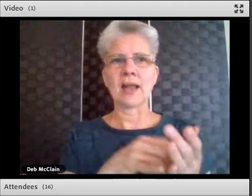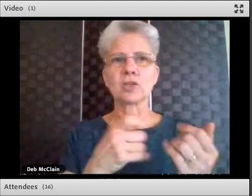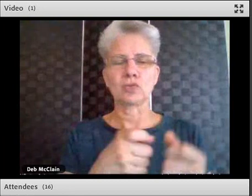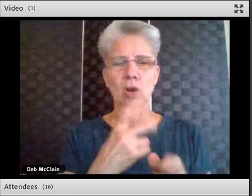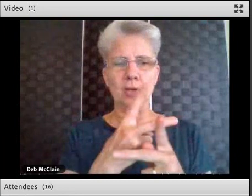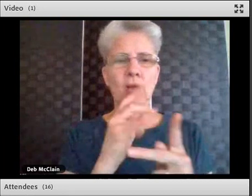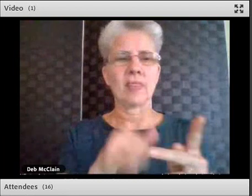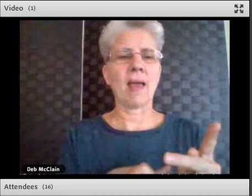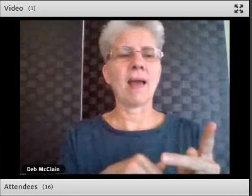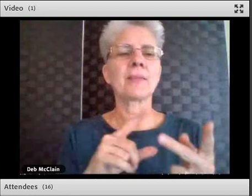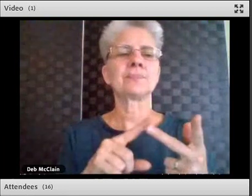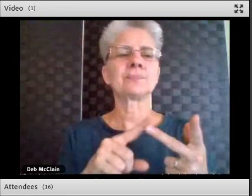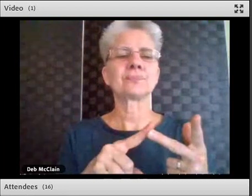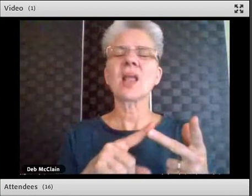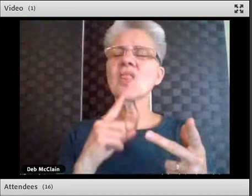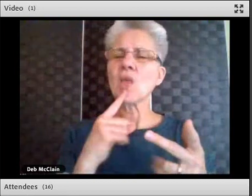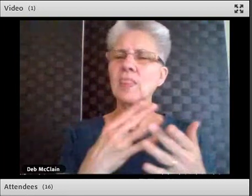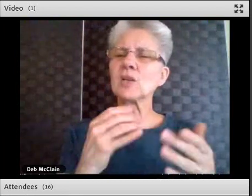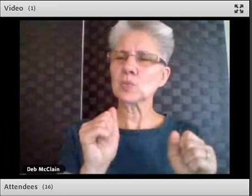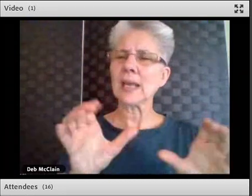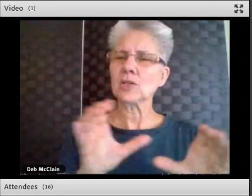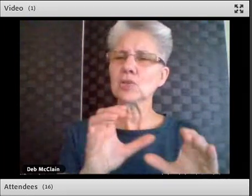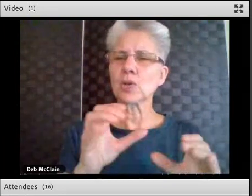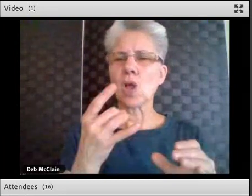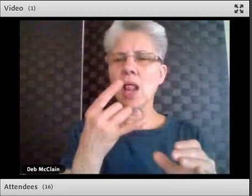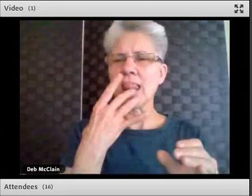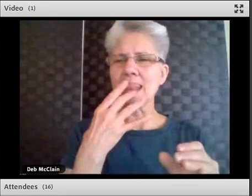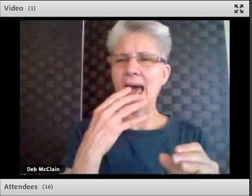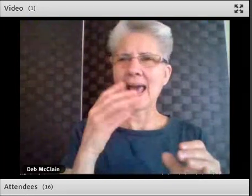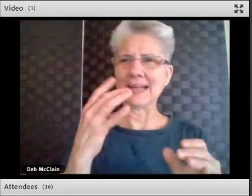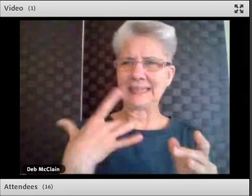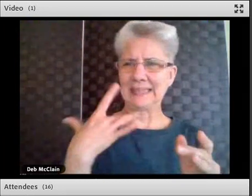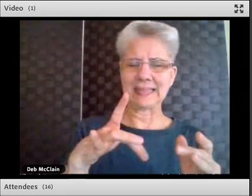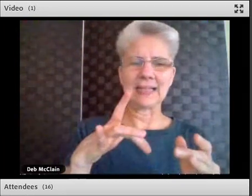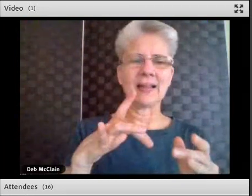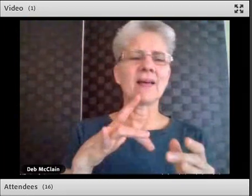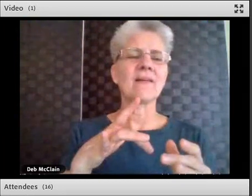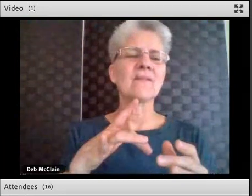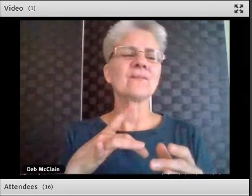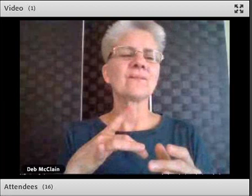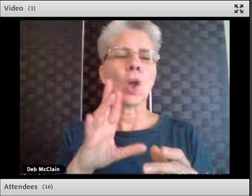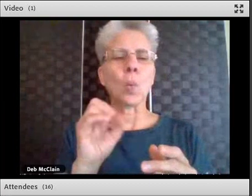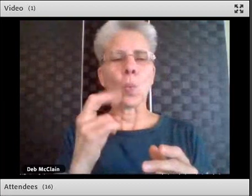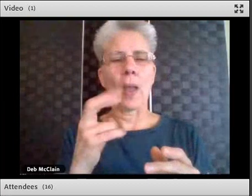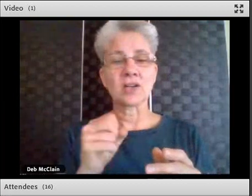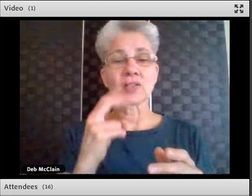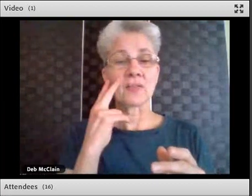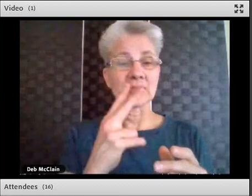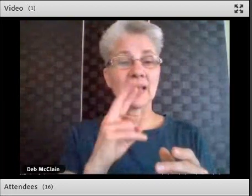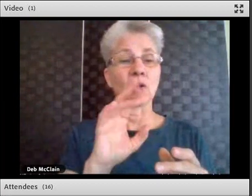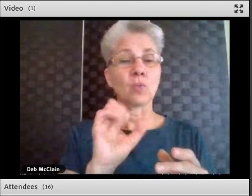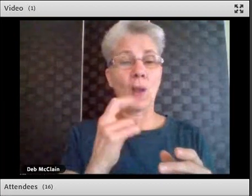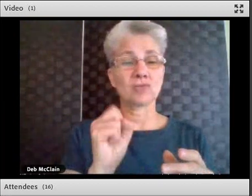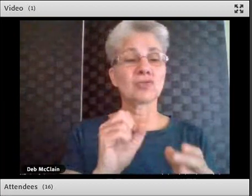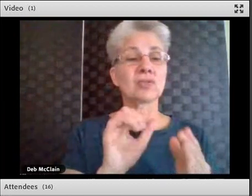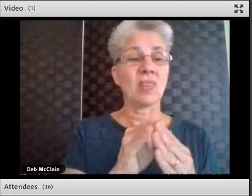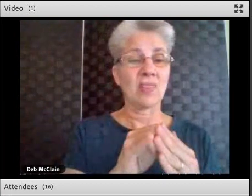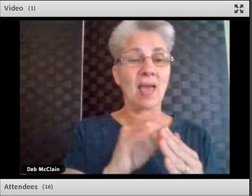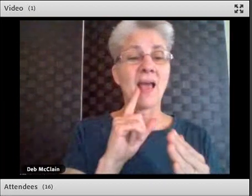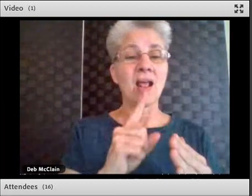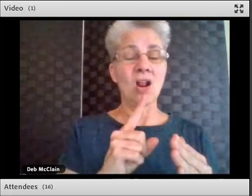address that. So there are things you can do. Light sensitivity and various rashes. I've seen rashes that